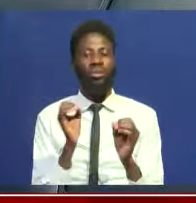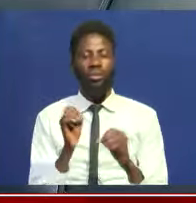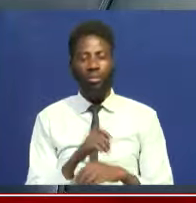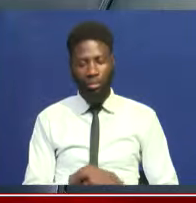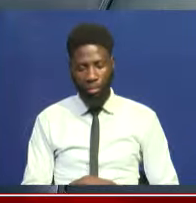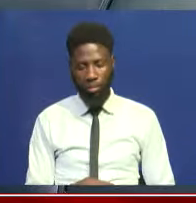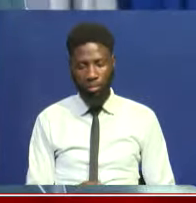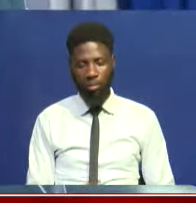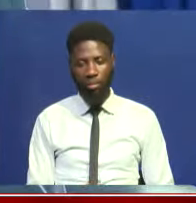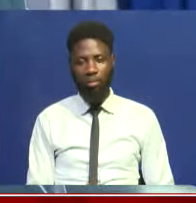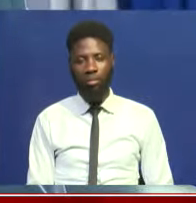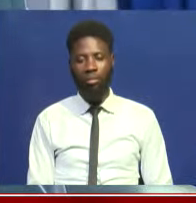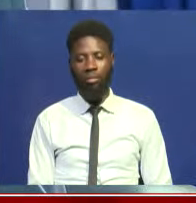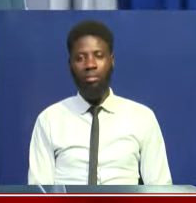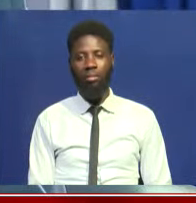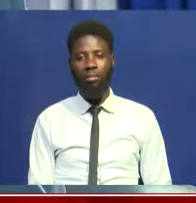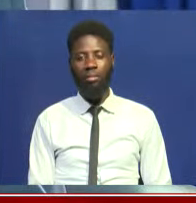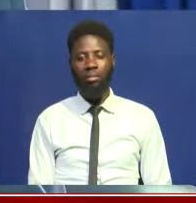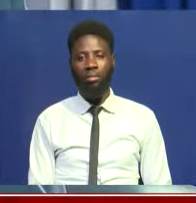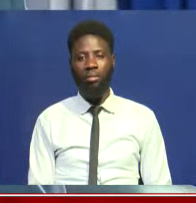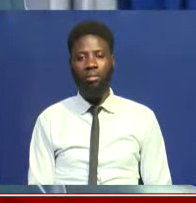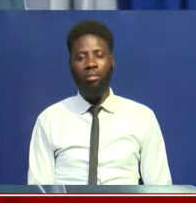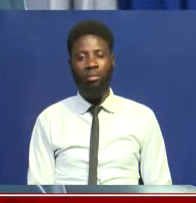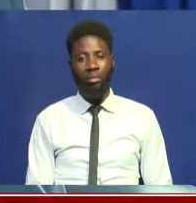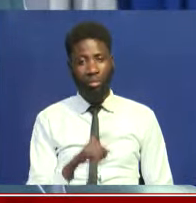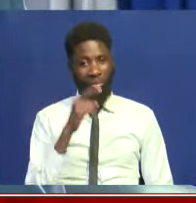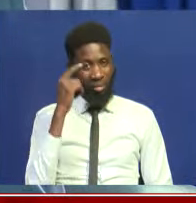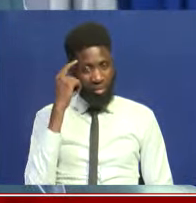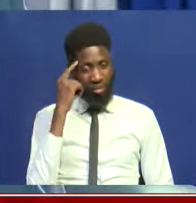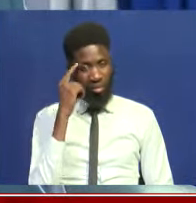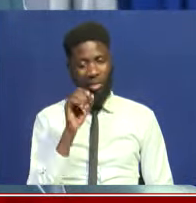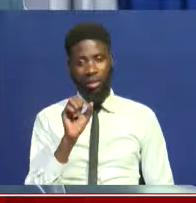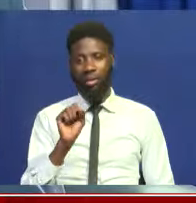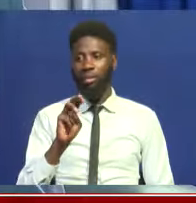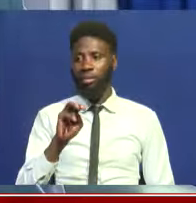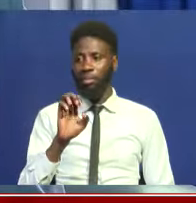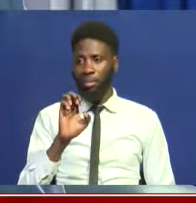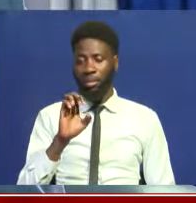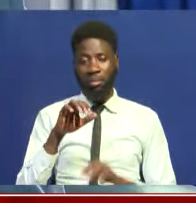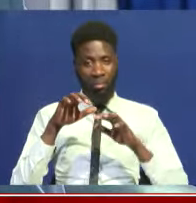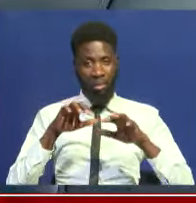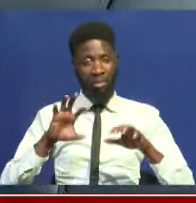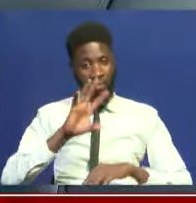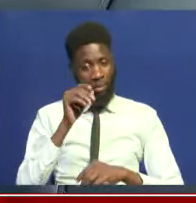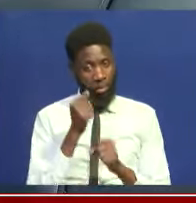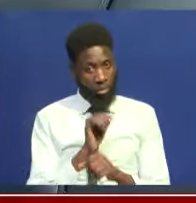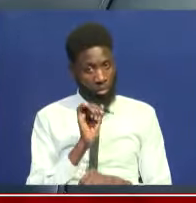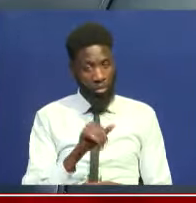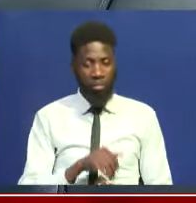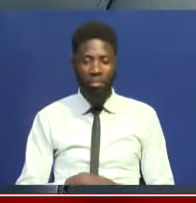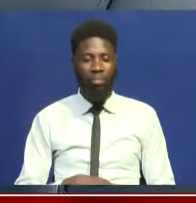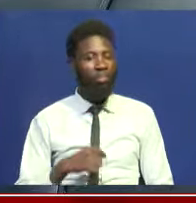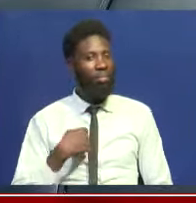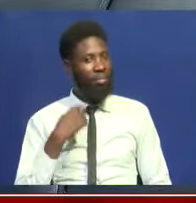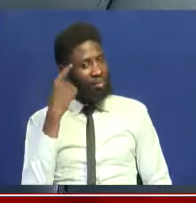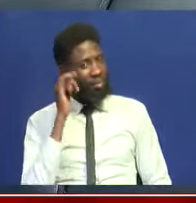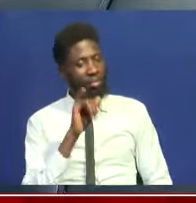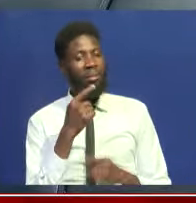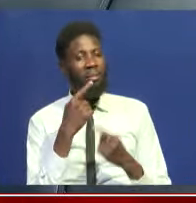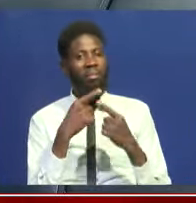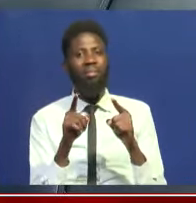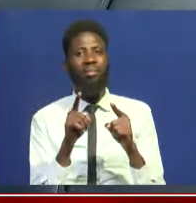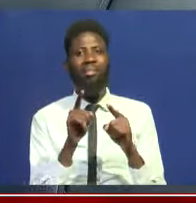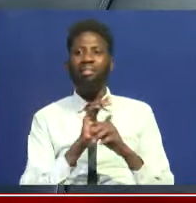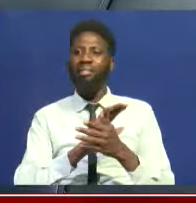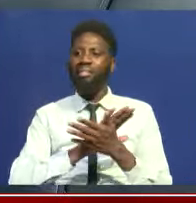thought ahead of time. Mm-hmm. And you think that the SME market is doing that in Africa? I think so. It's probably rather fragmented. I